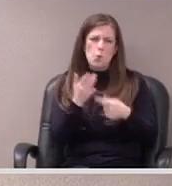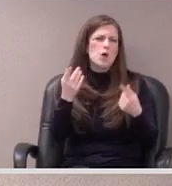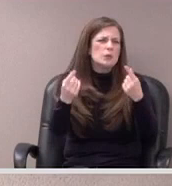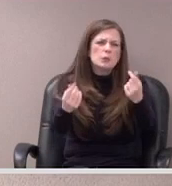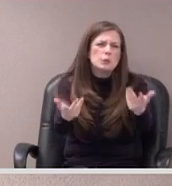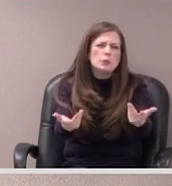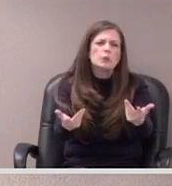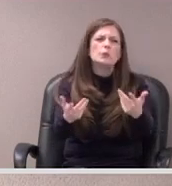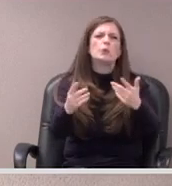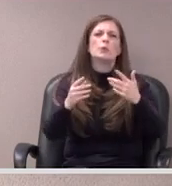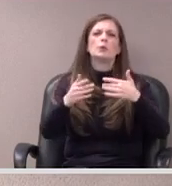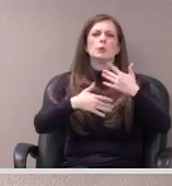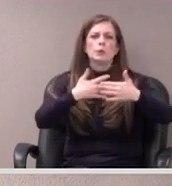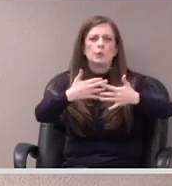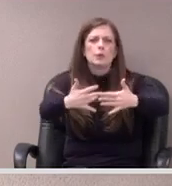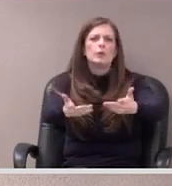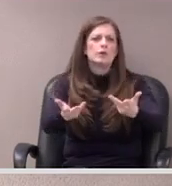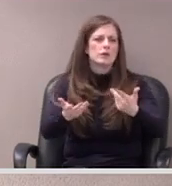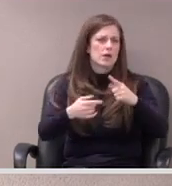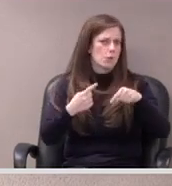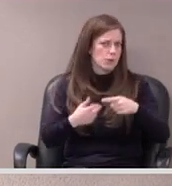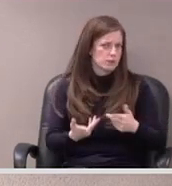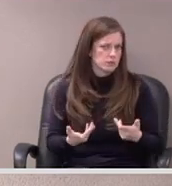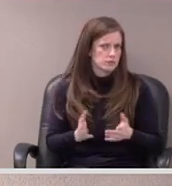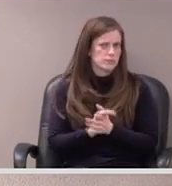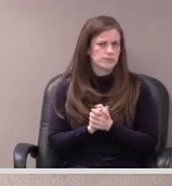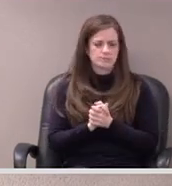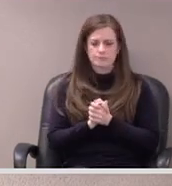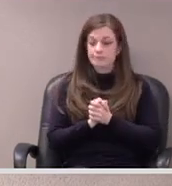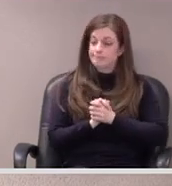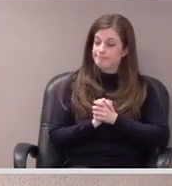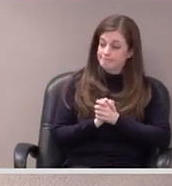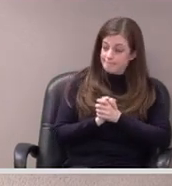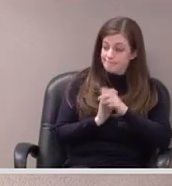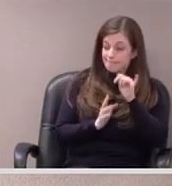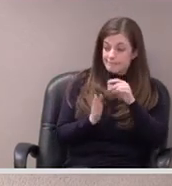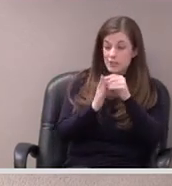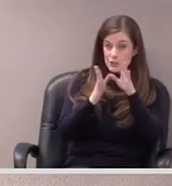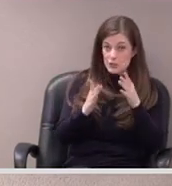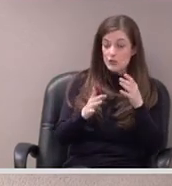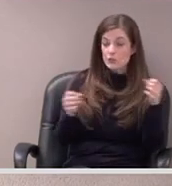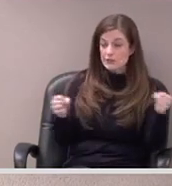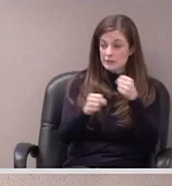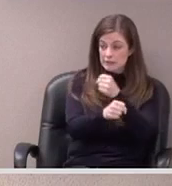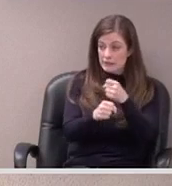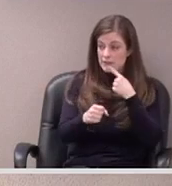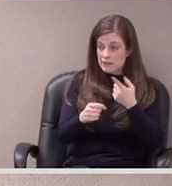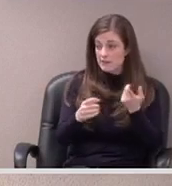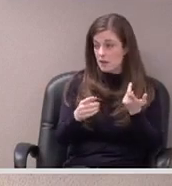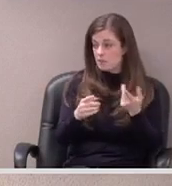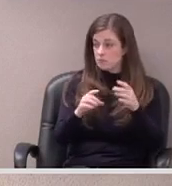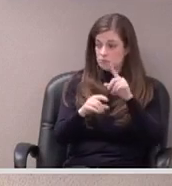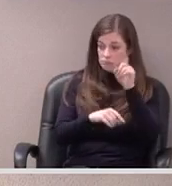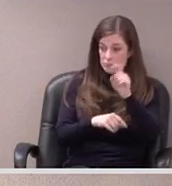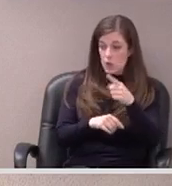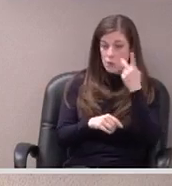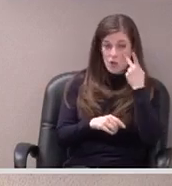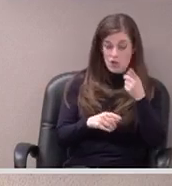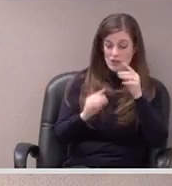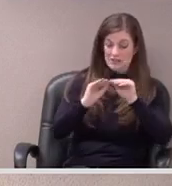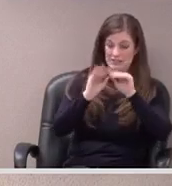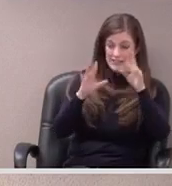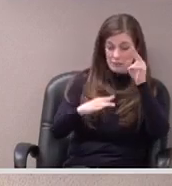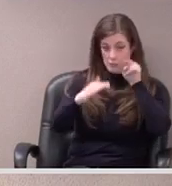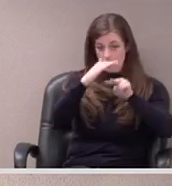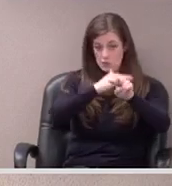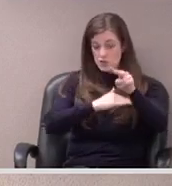point and when? Well, I think this gets into student assignment question. I mean, we can clearly look at the projected enrollments and see that